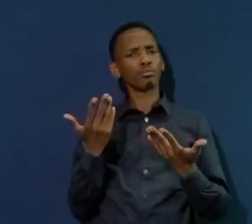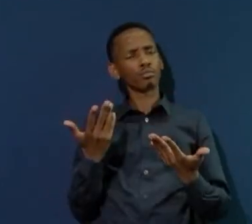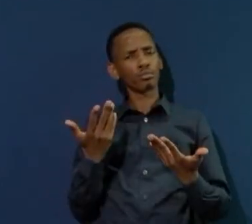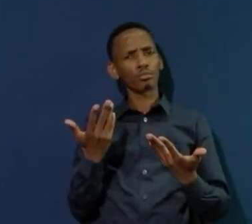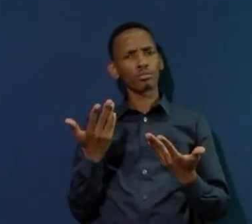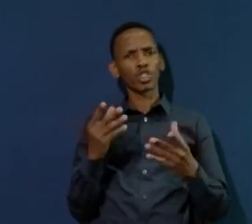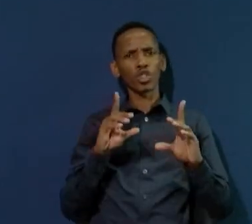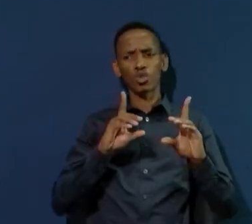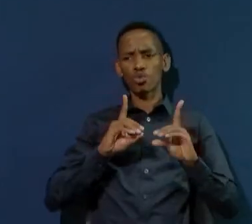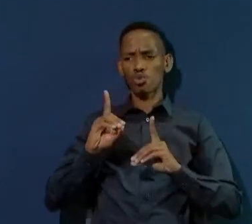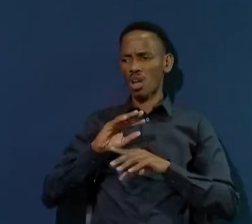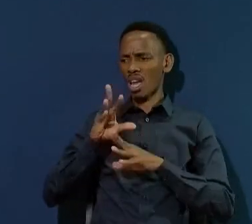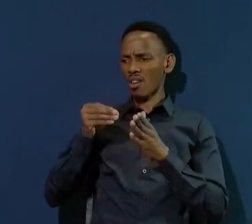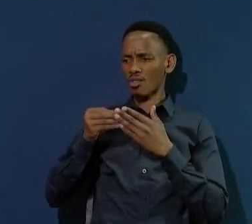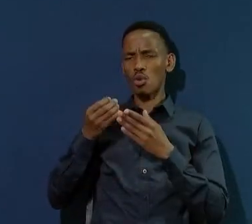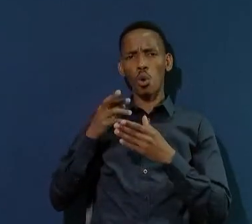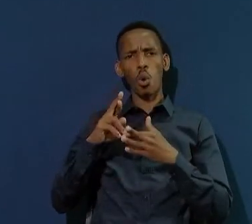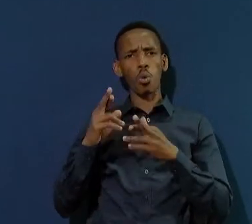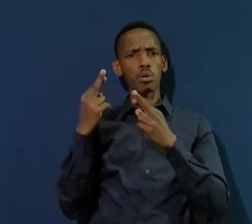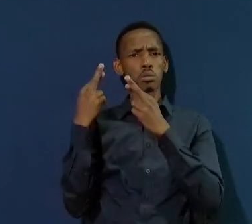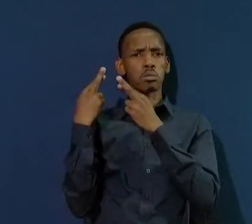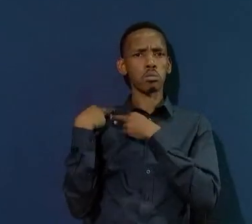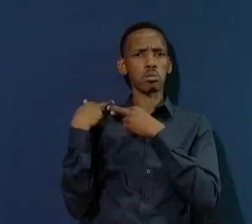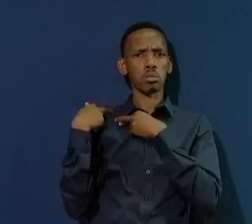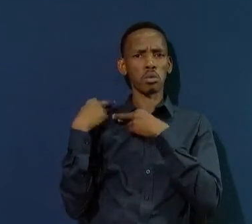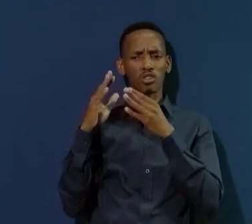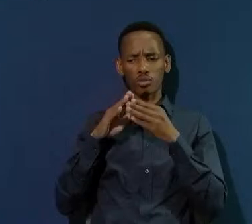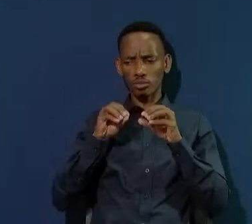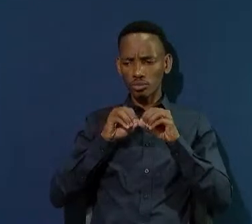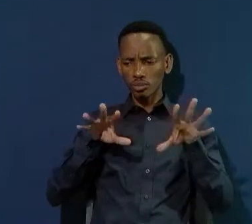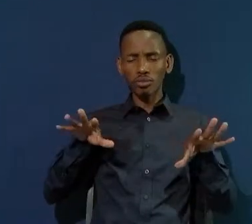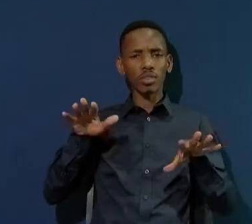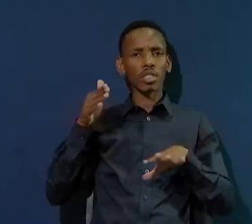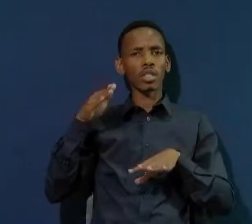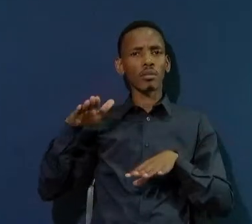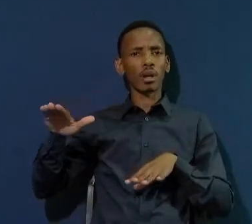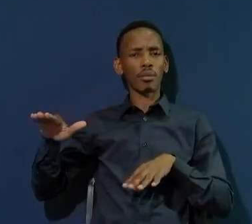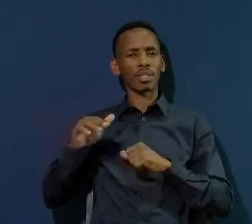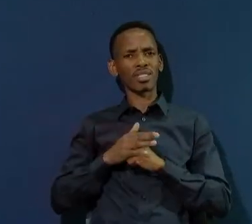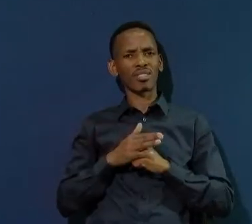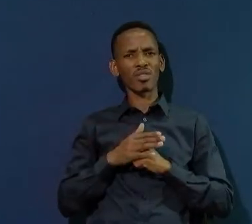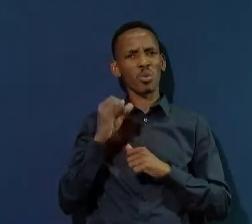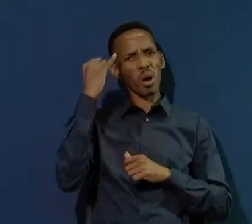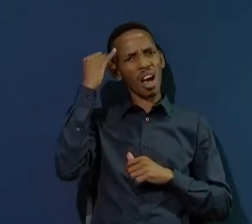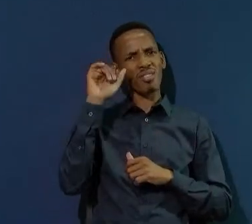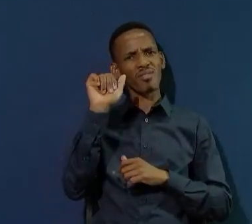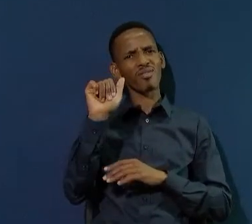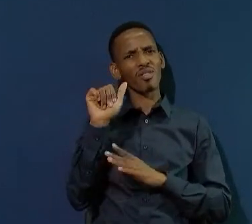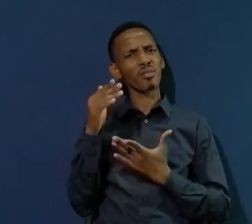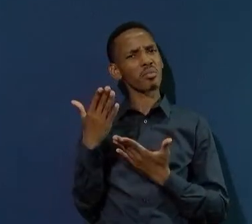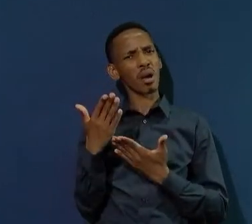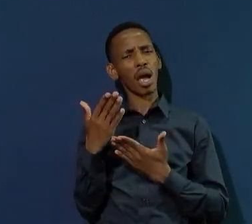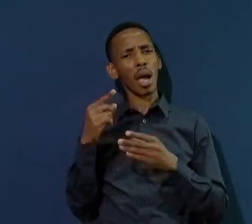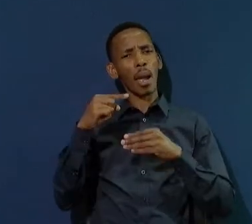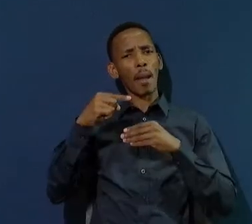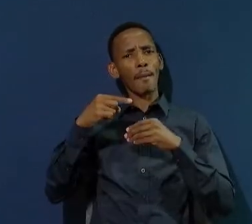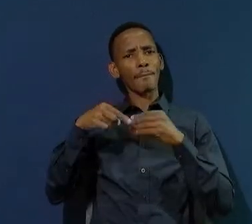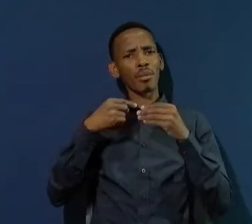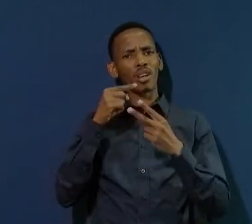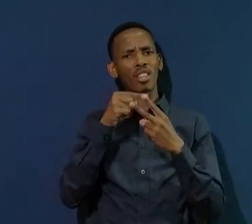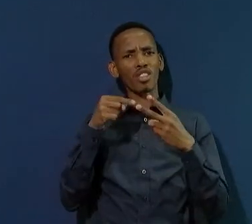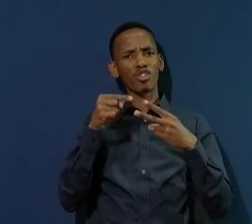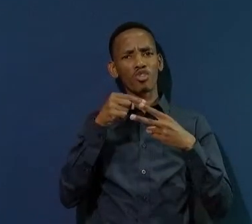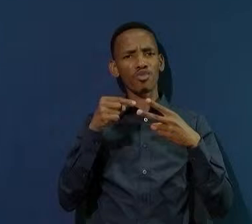o na le maikarabelo a gore a ka rebola. You're thinking around maybe those two